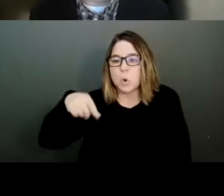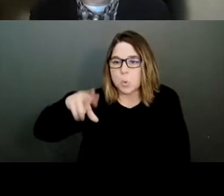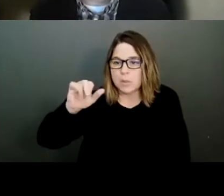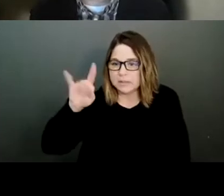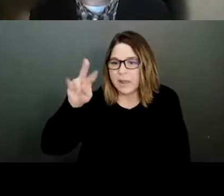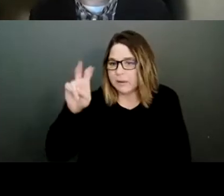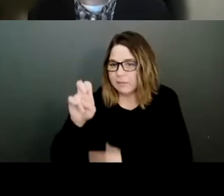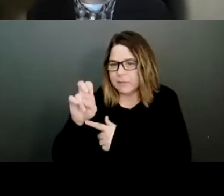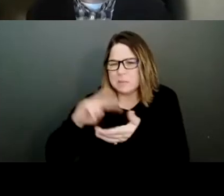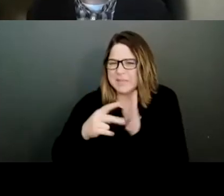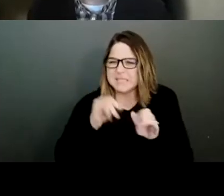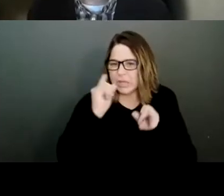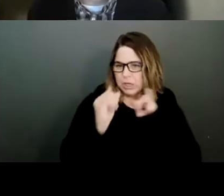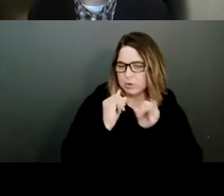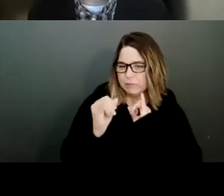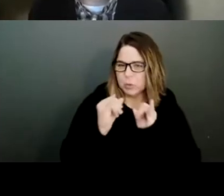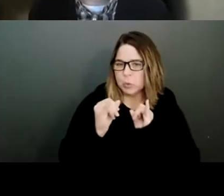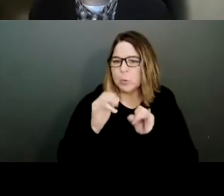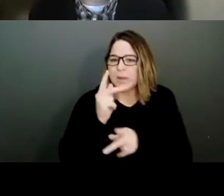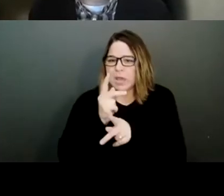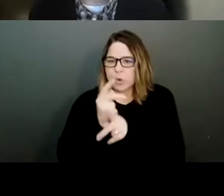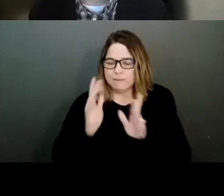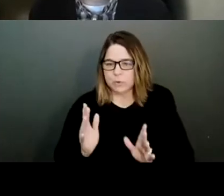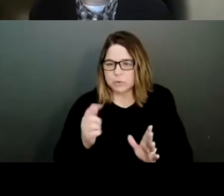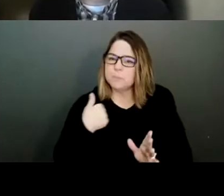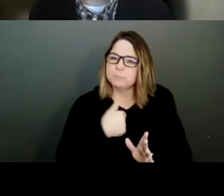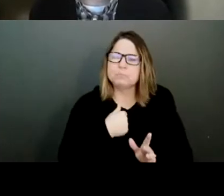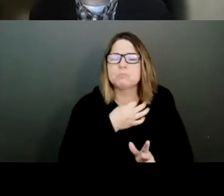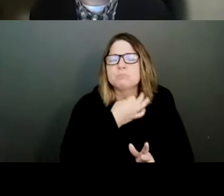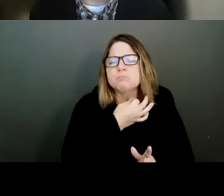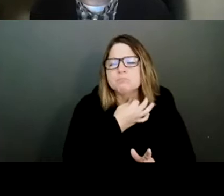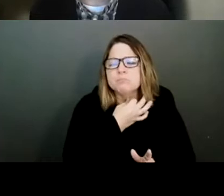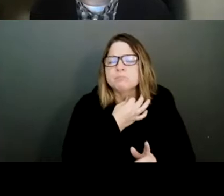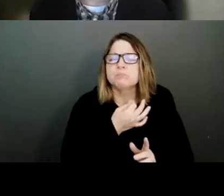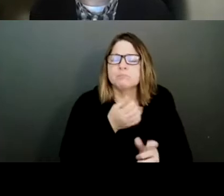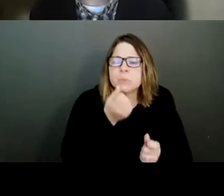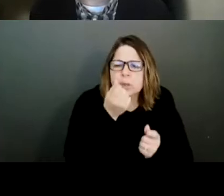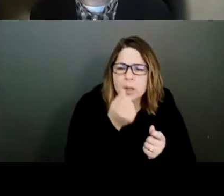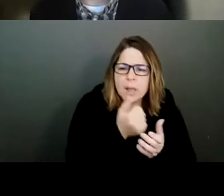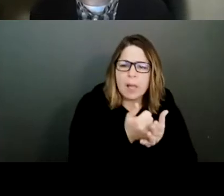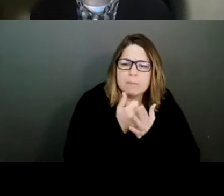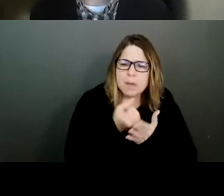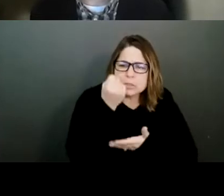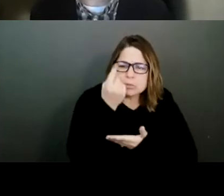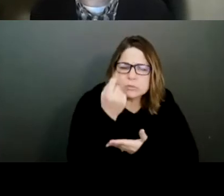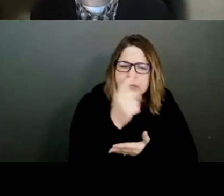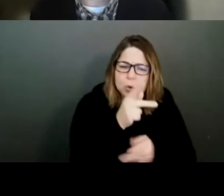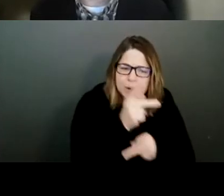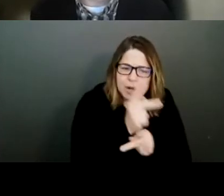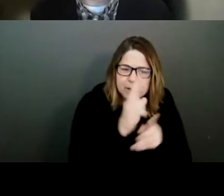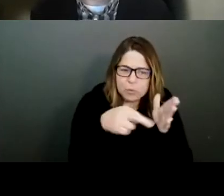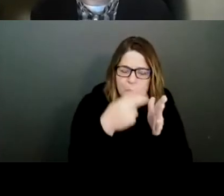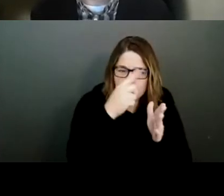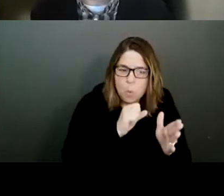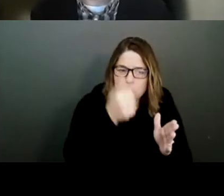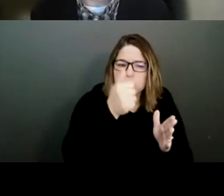of caregivers. We were really interested in understanding how their role, their caregiving role for older adults and people